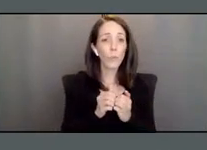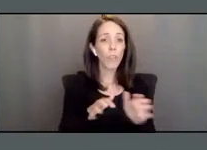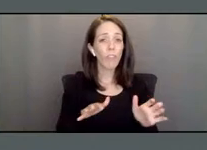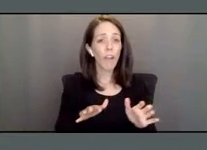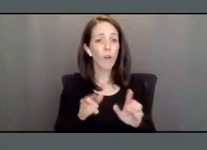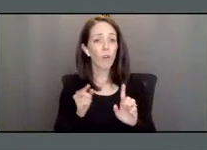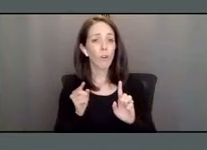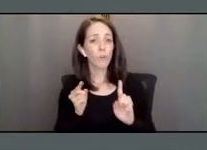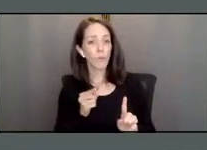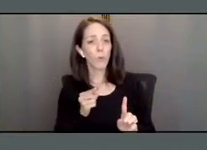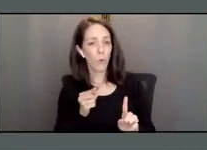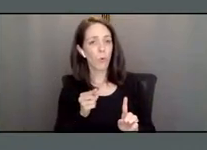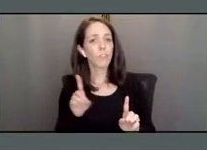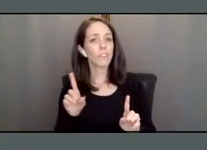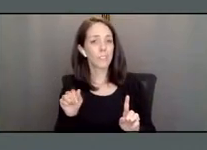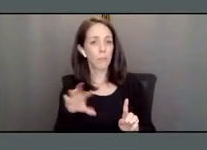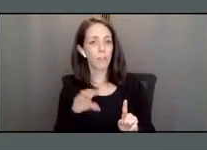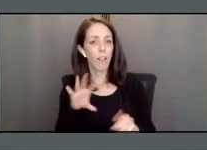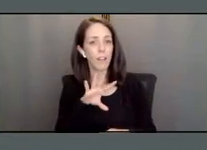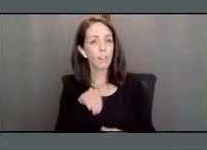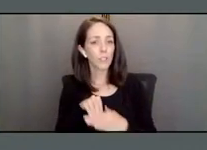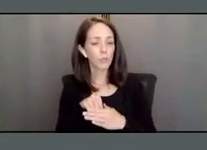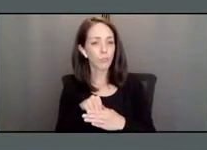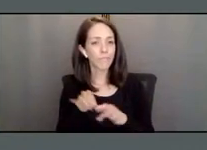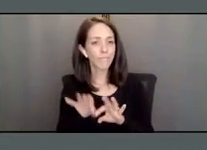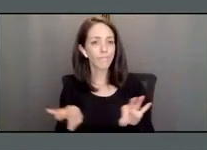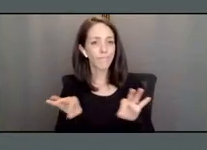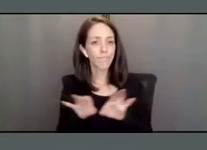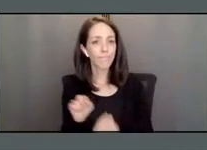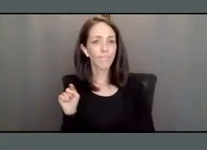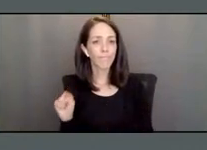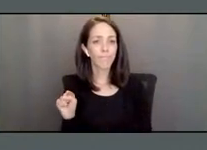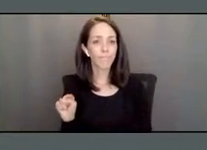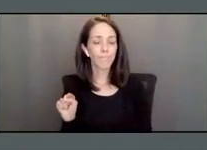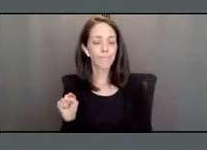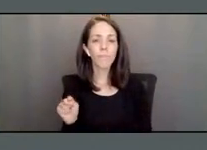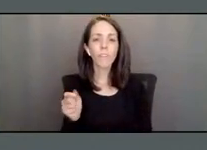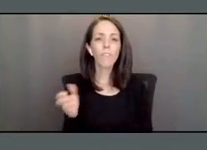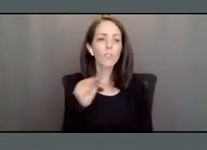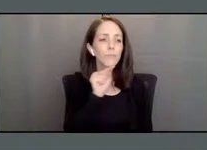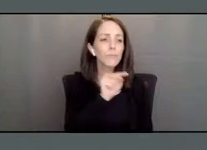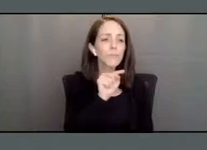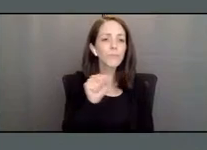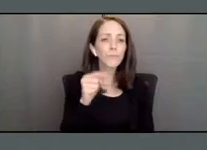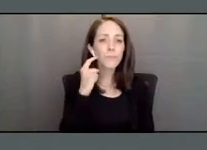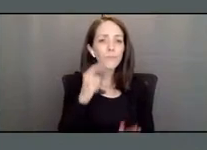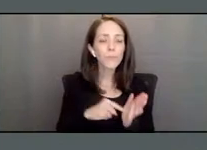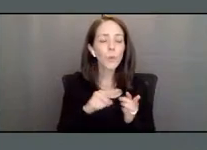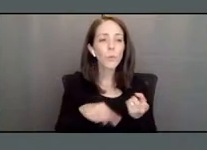disability inclusion. And a few areas that manifest even when we're thinking about anti-racism and